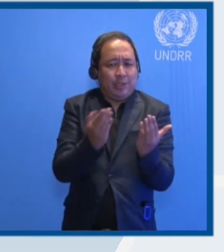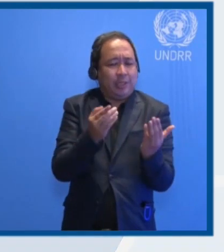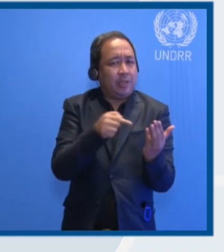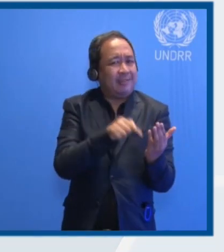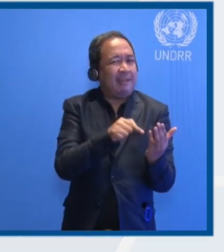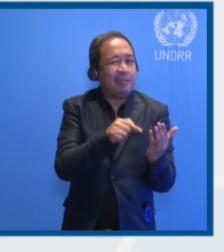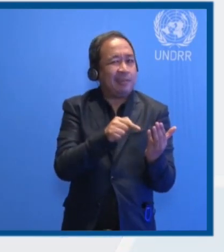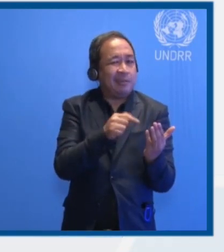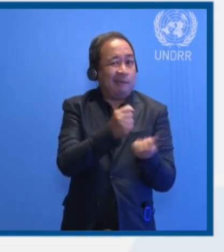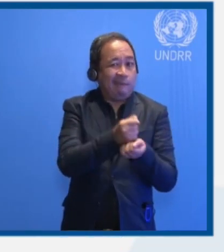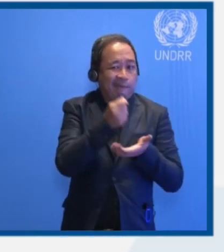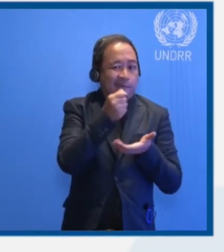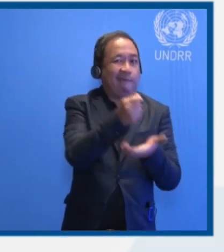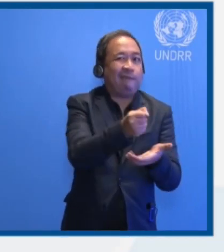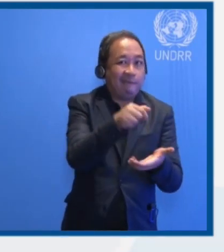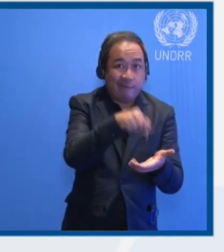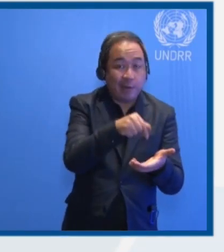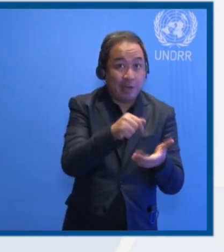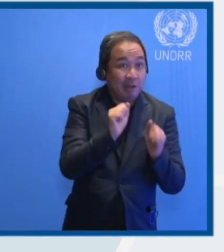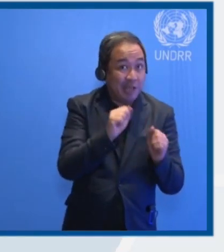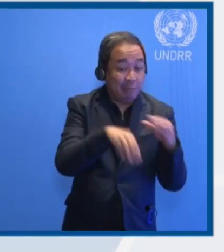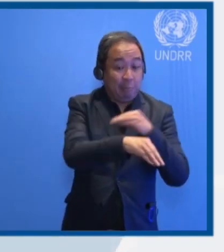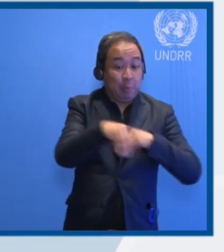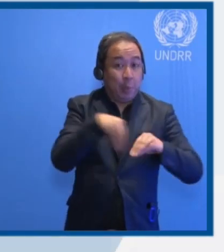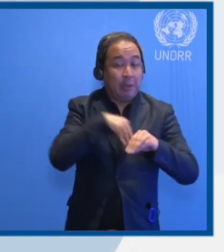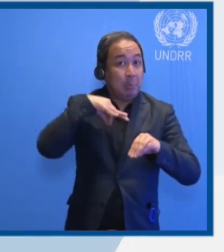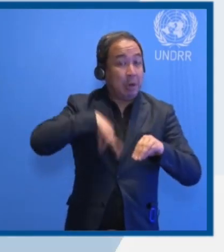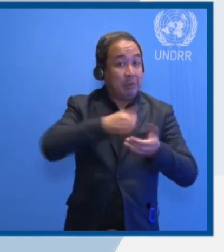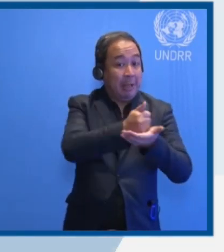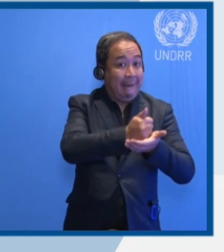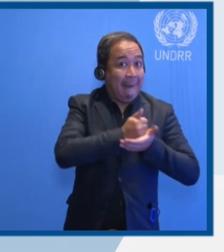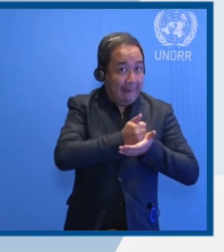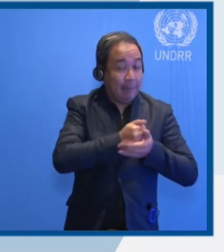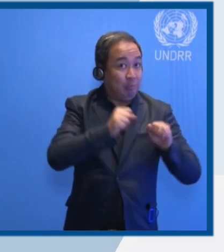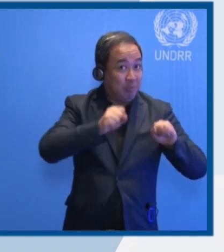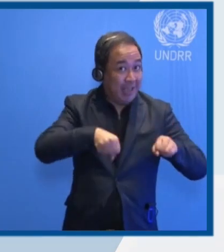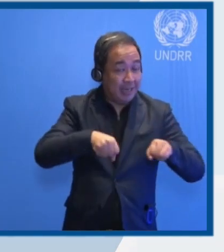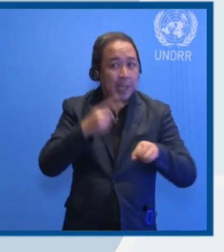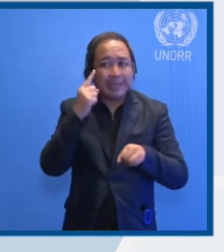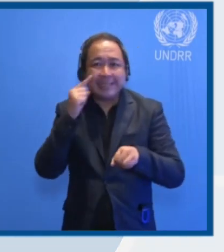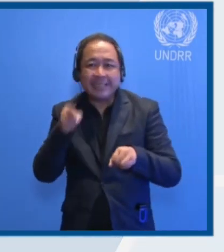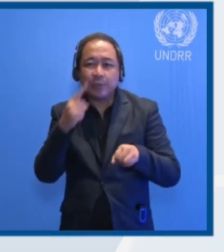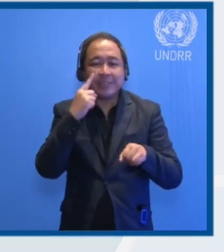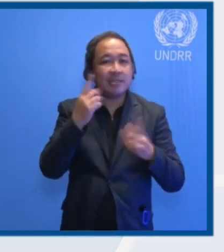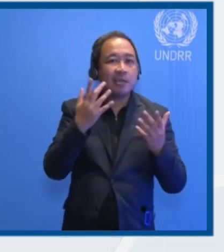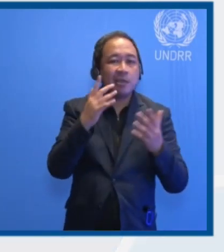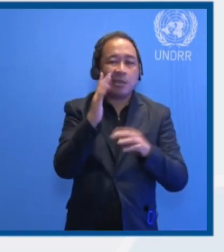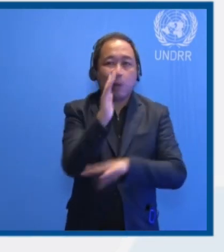generating investments. So you could think of a marine protected area that has mangroves, that